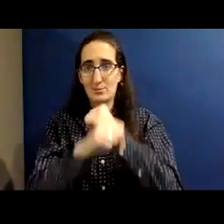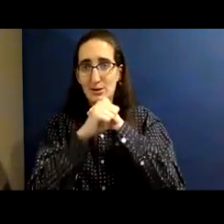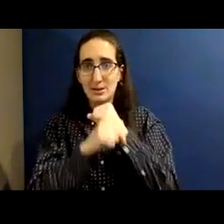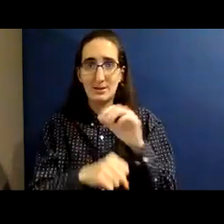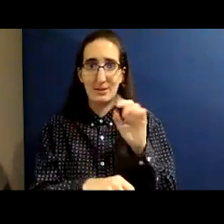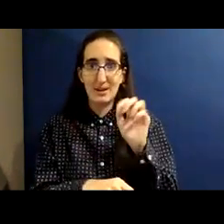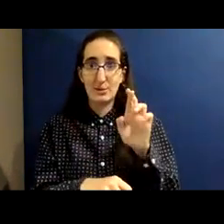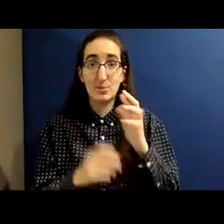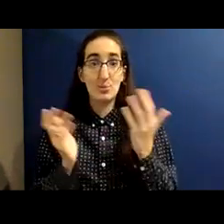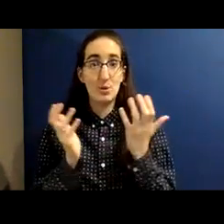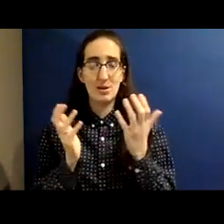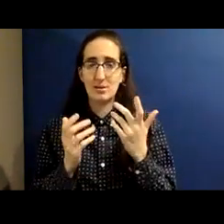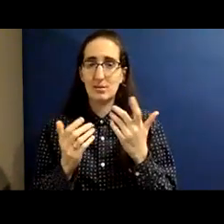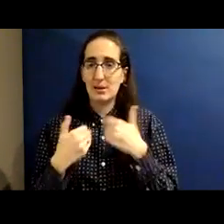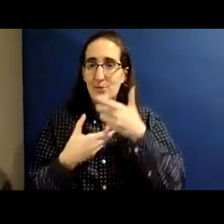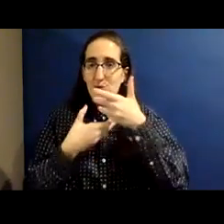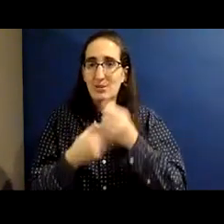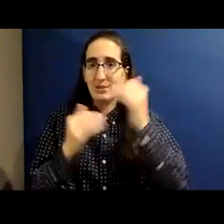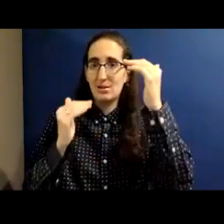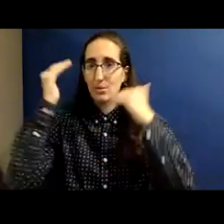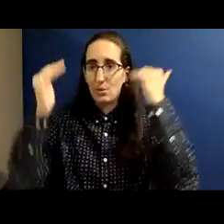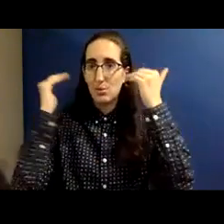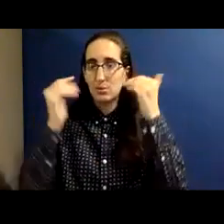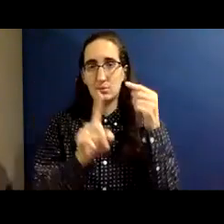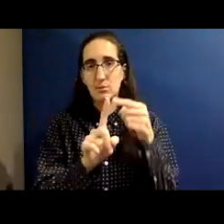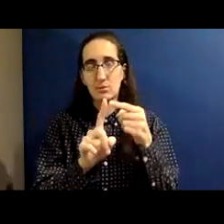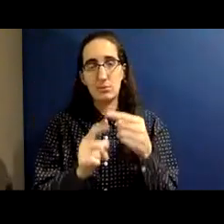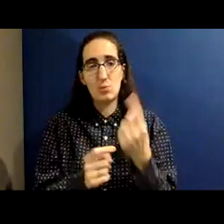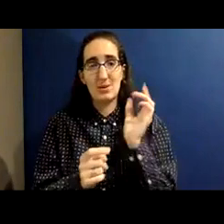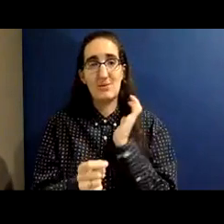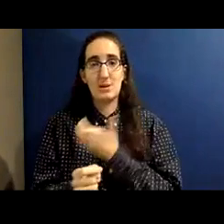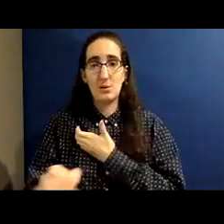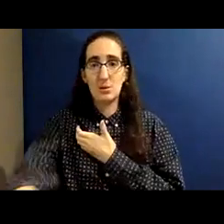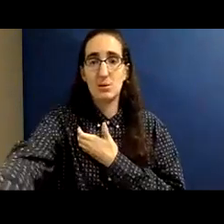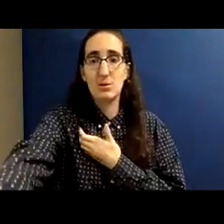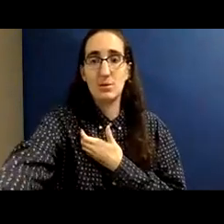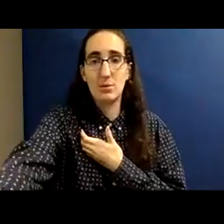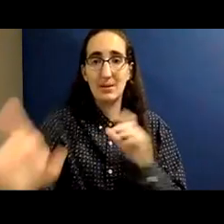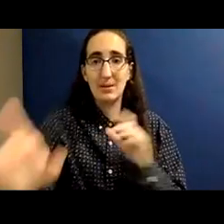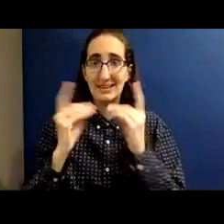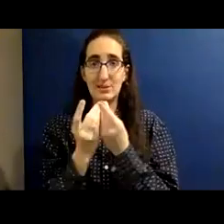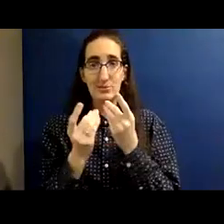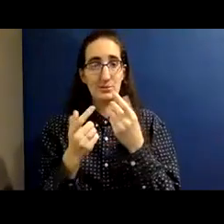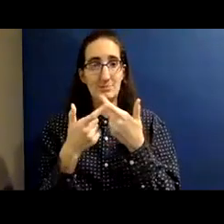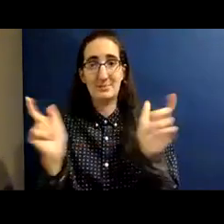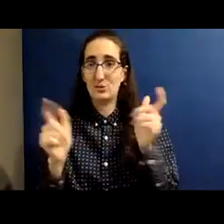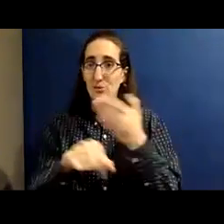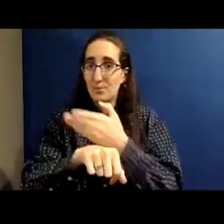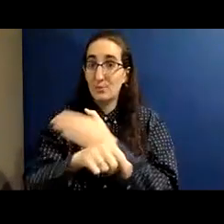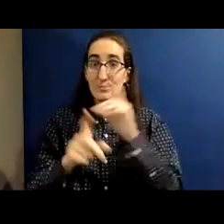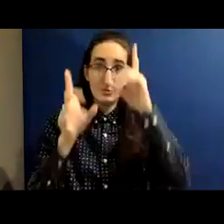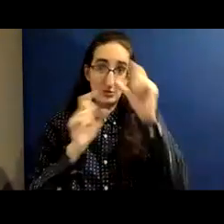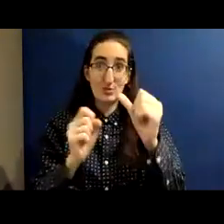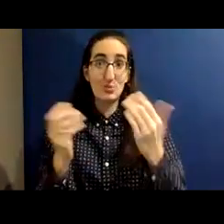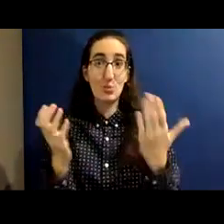factors and is having a trusted adult. And one of our district's major improvement strategies is